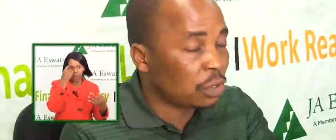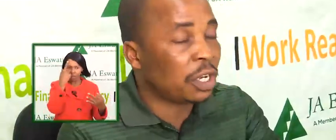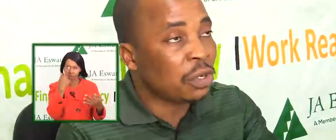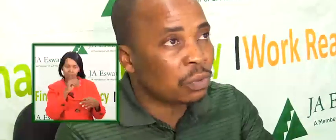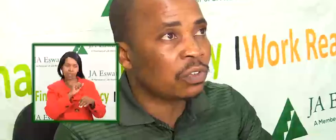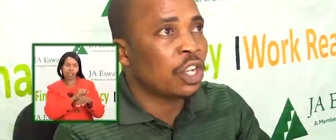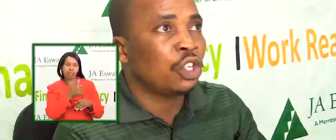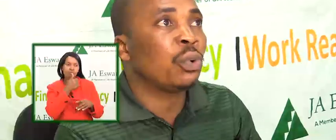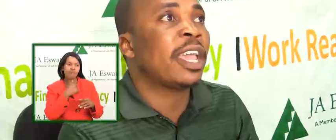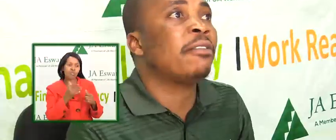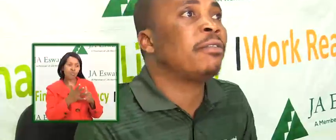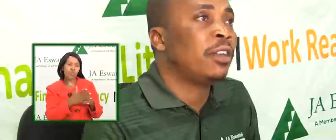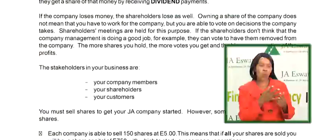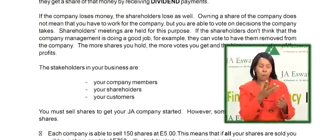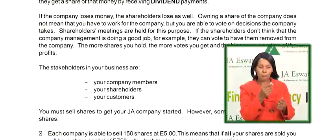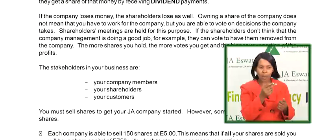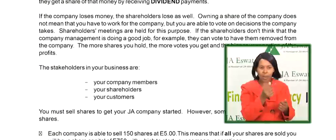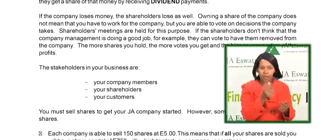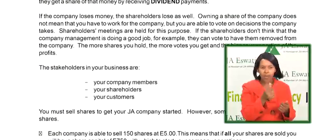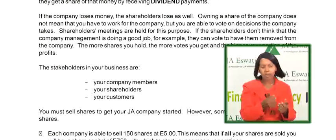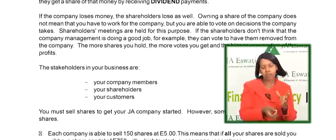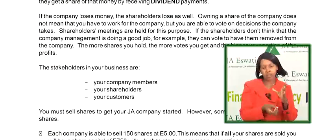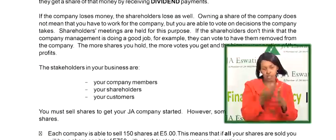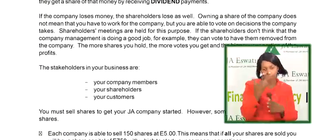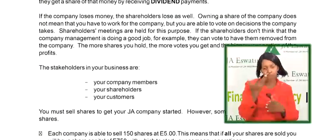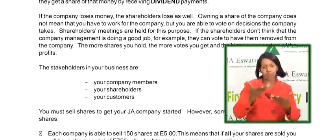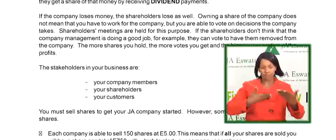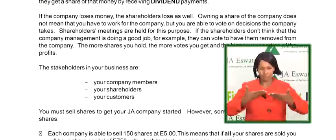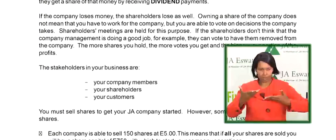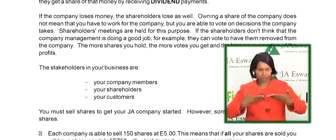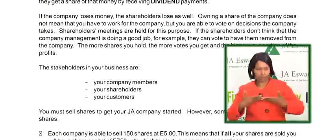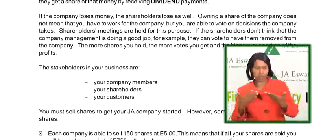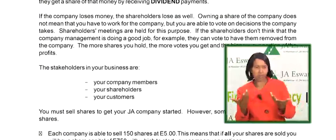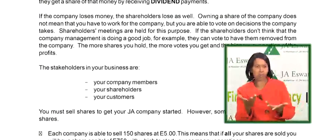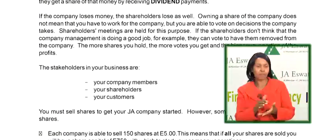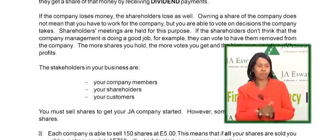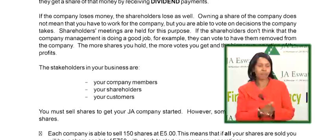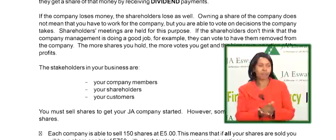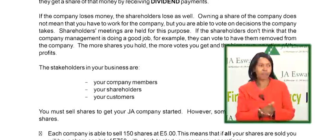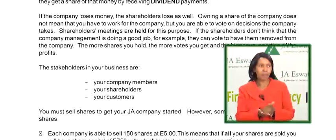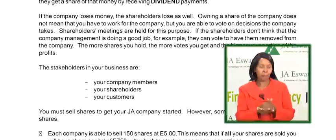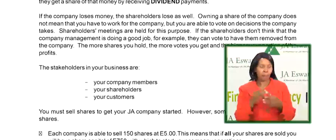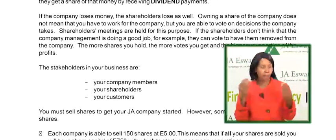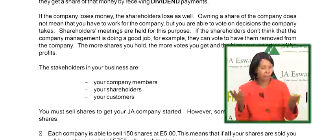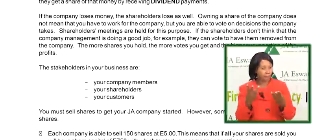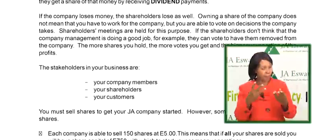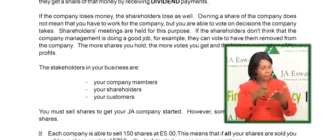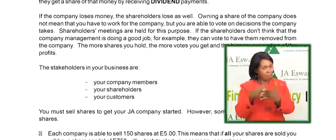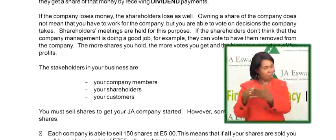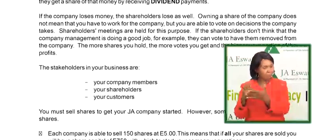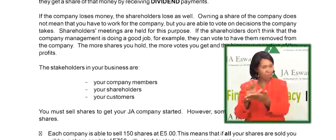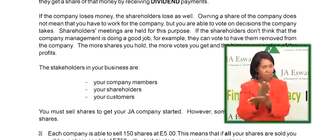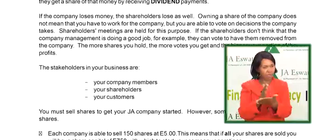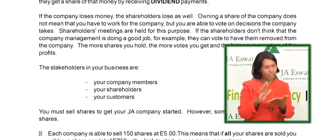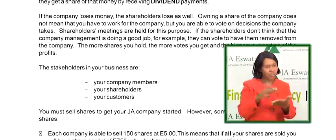finance that you can use to have or to start up your company. When people buy shares, it means they are buying